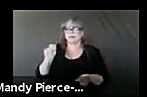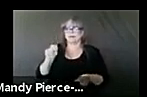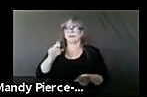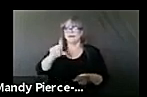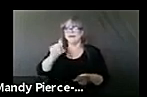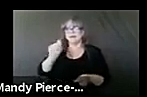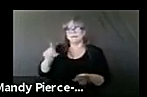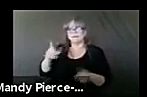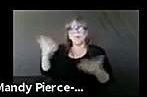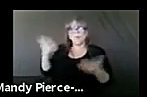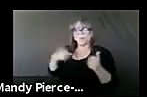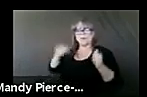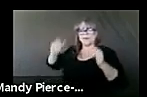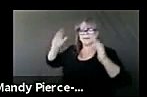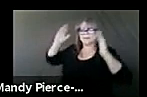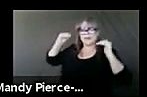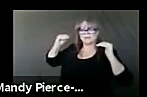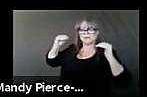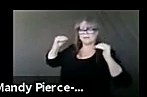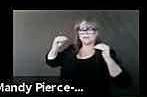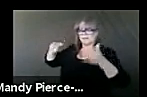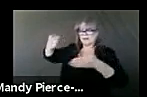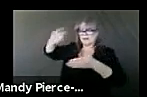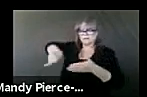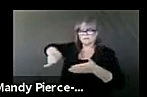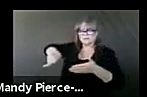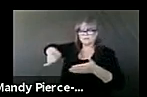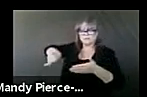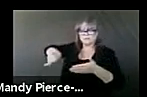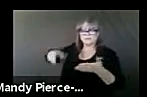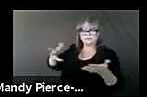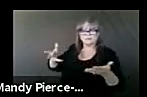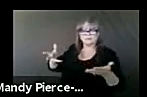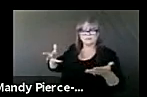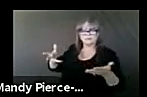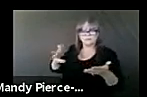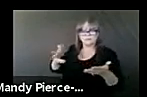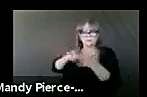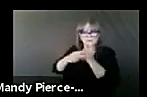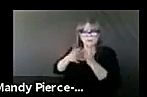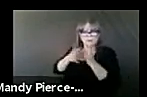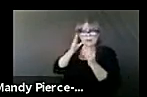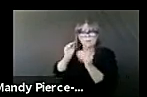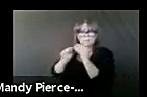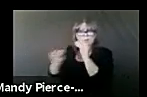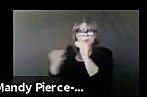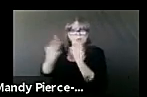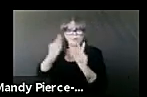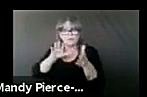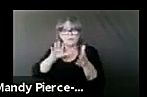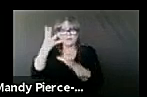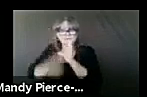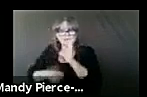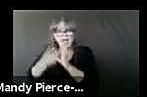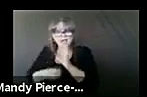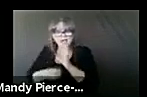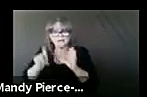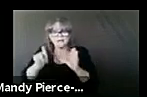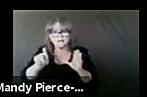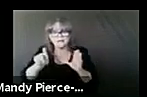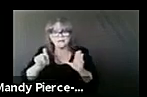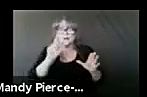health system collapse? Sounds like you want us to look into the magic ball